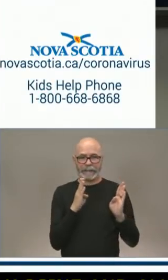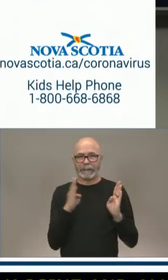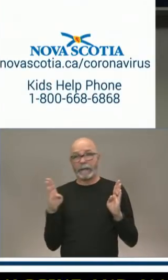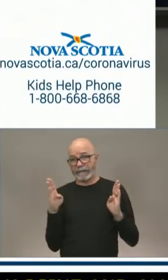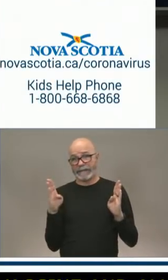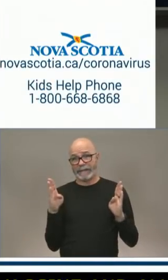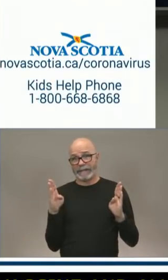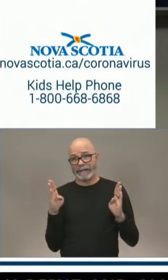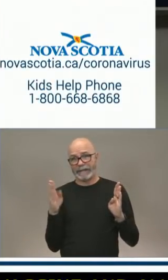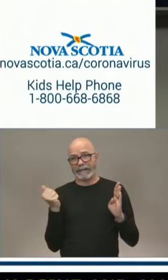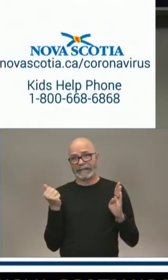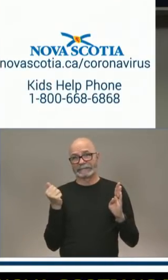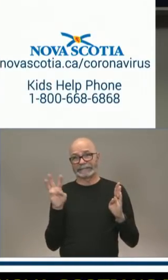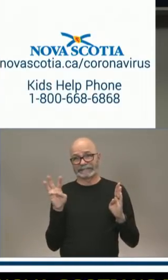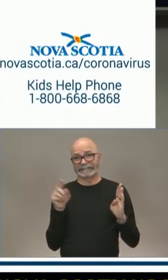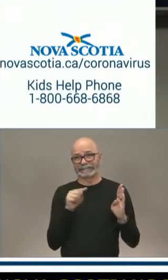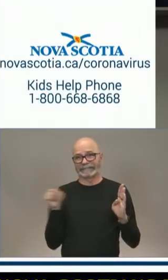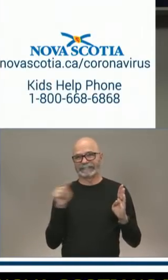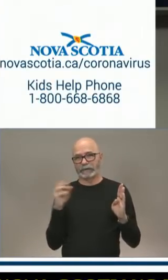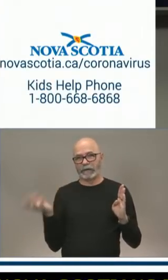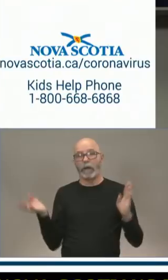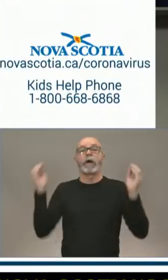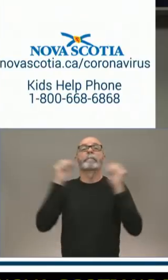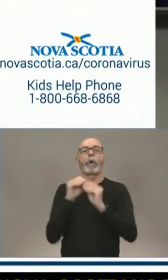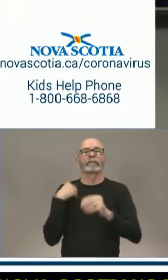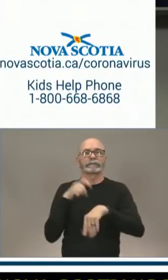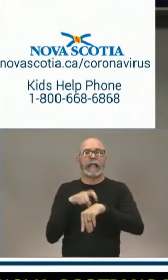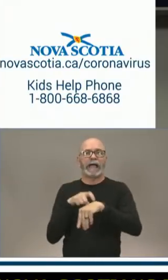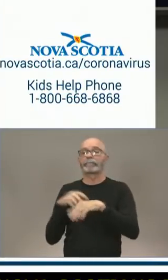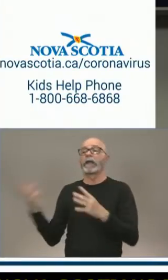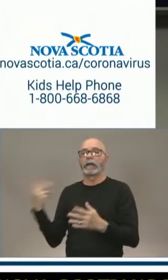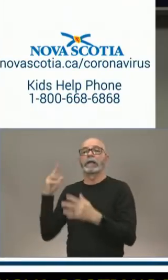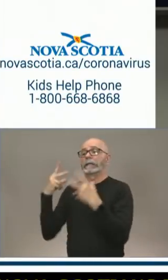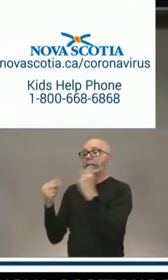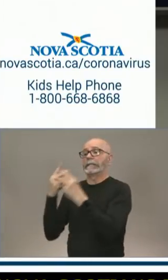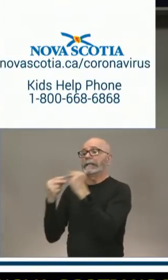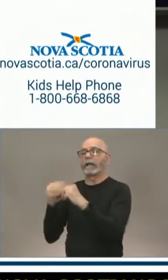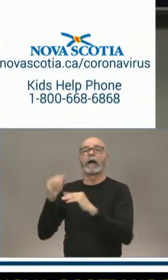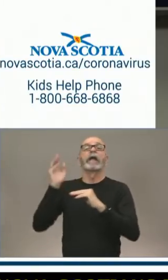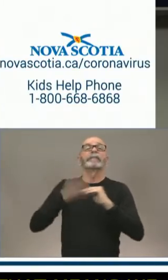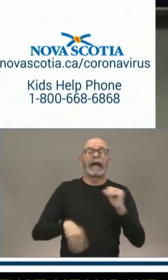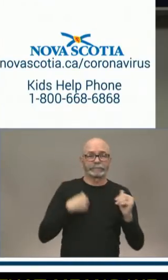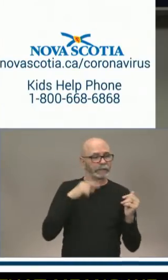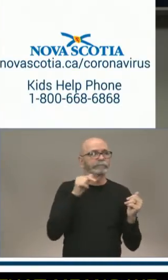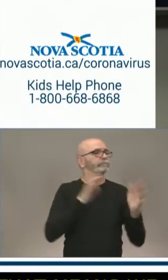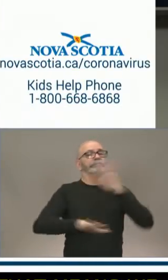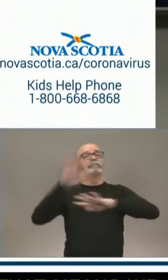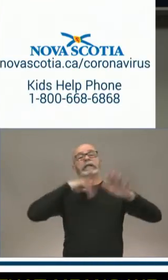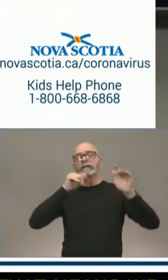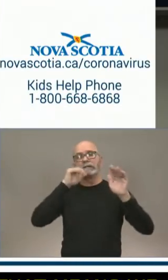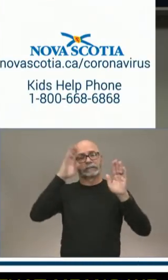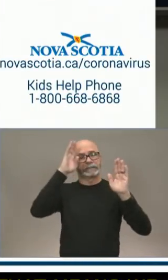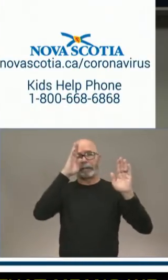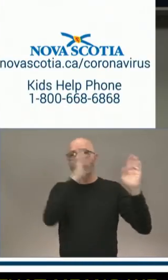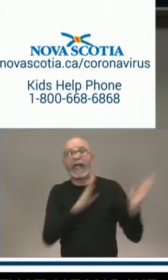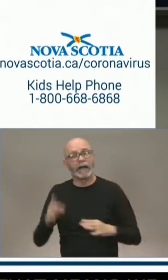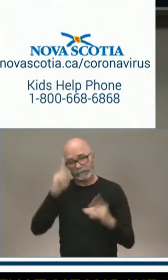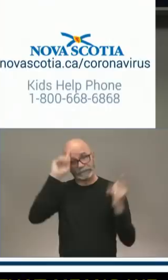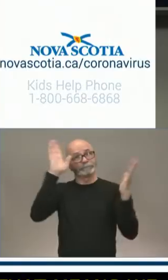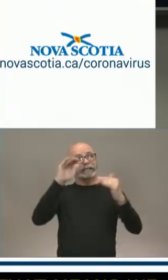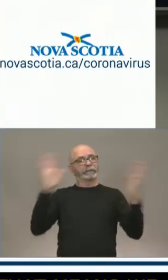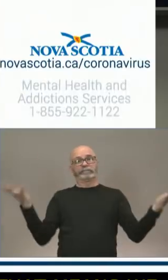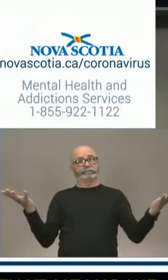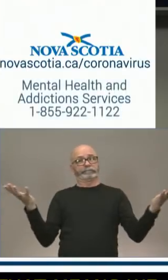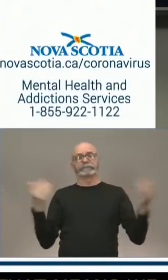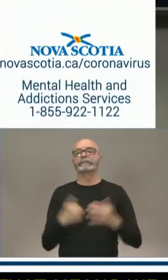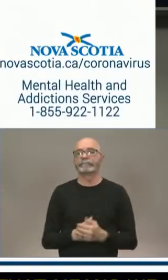up significantly, much more than our original planning. So we're now in a position where we anticipate that by the end of